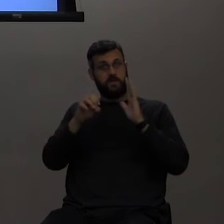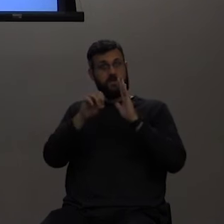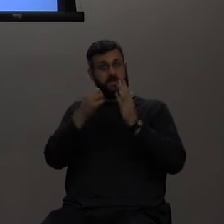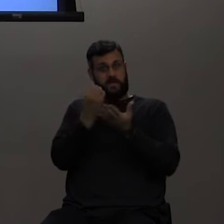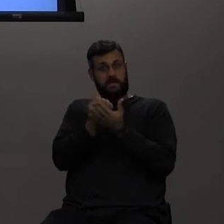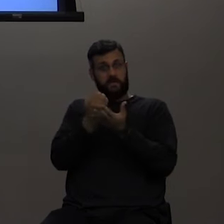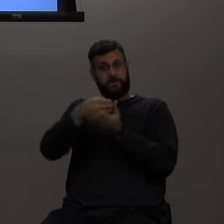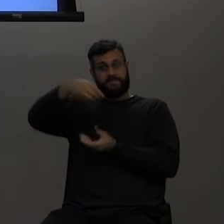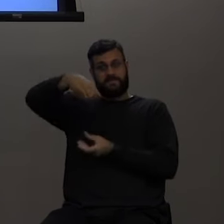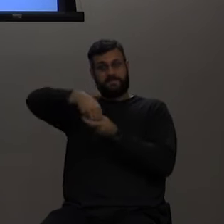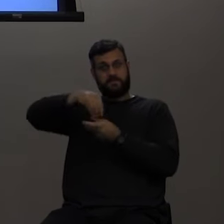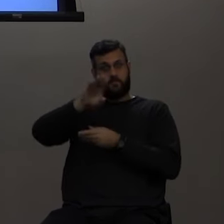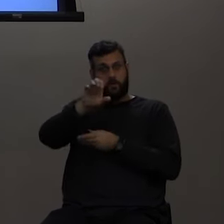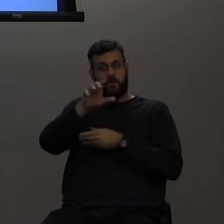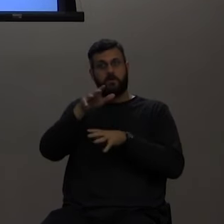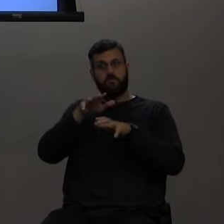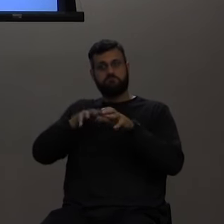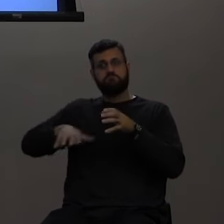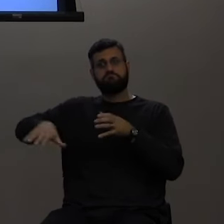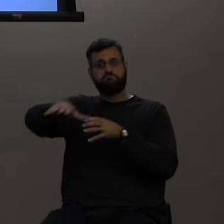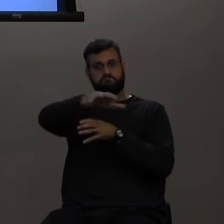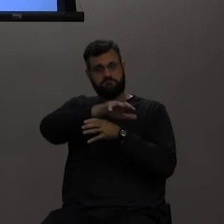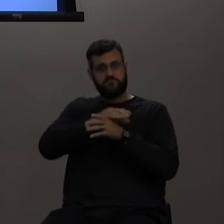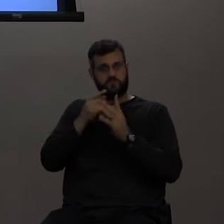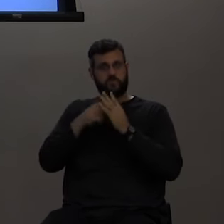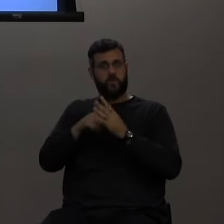the economy in Boyle County and in the surrounding region